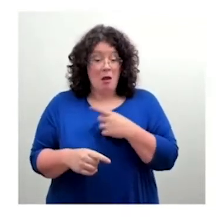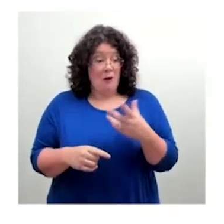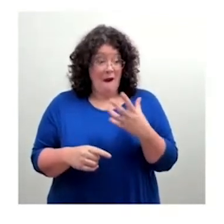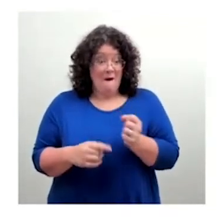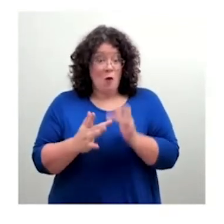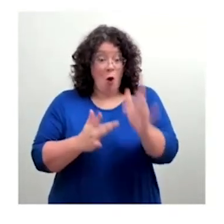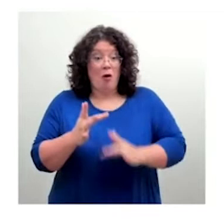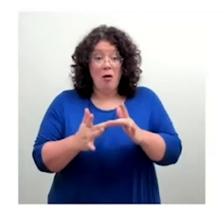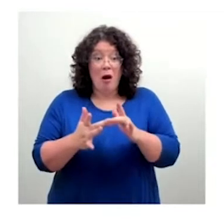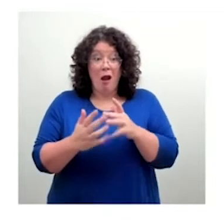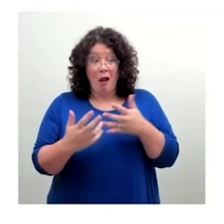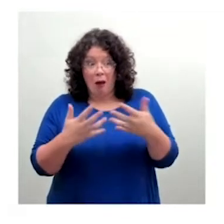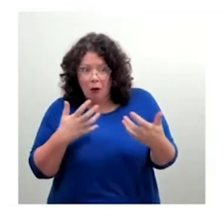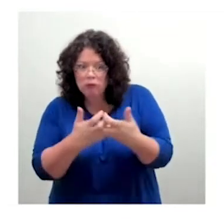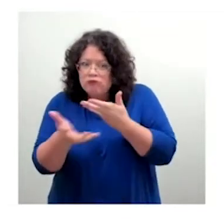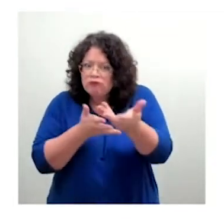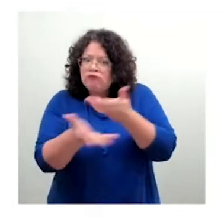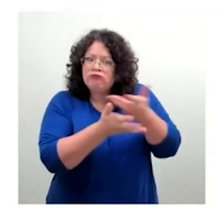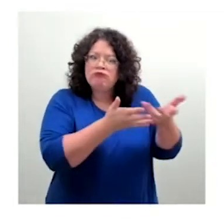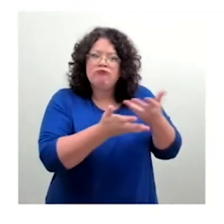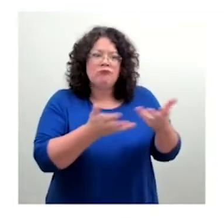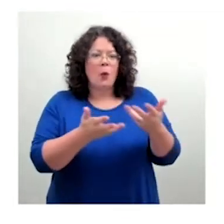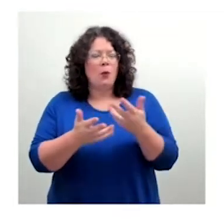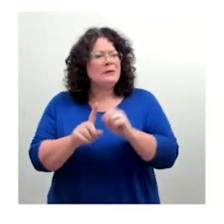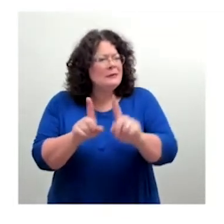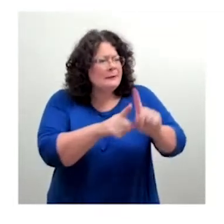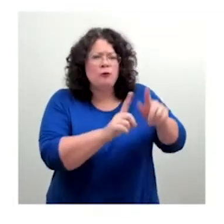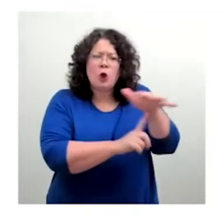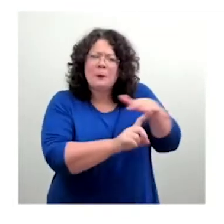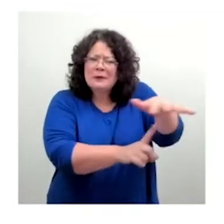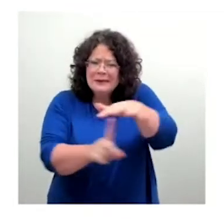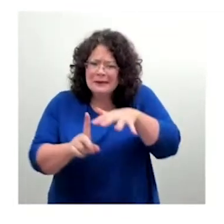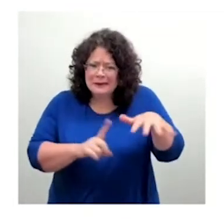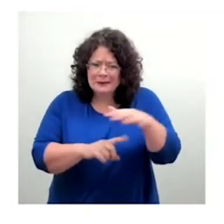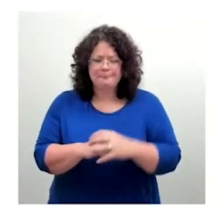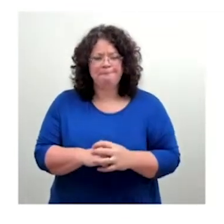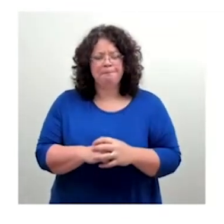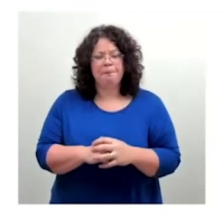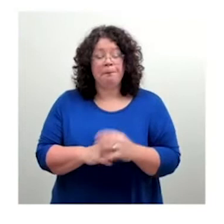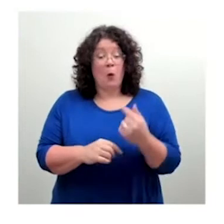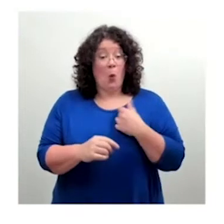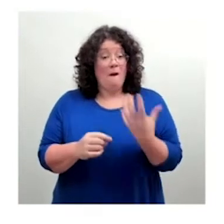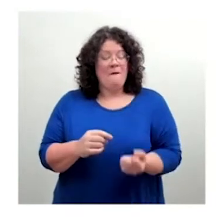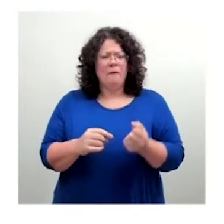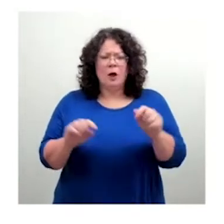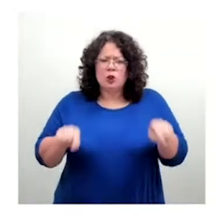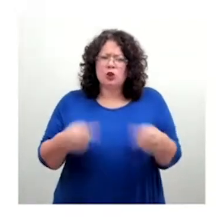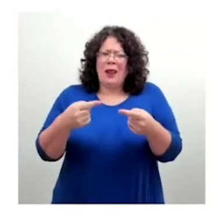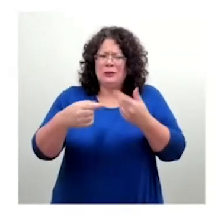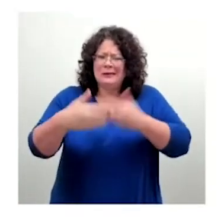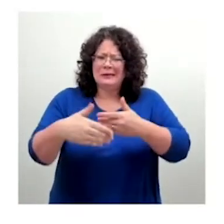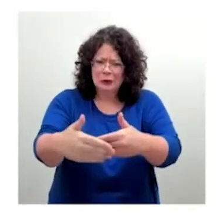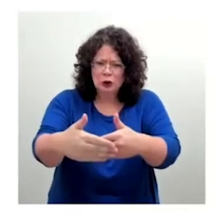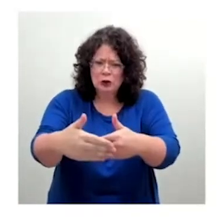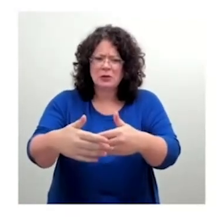access ambassadors who are private sector champions for accessibility in lots of sectors. We run that program. And last but not least,